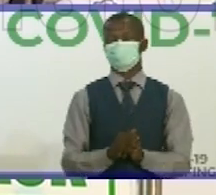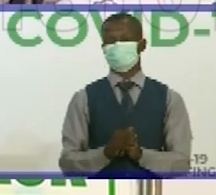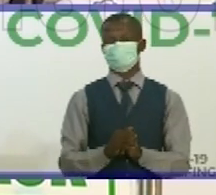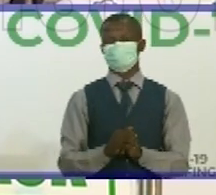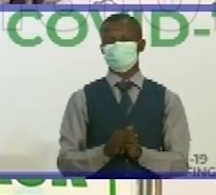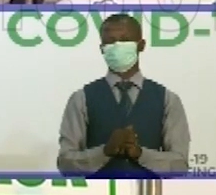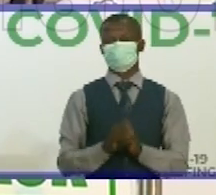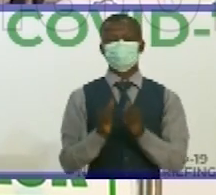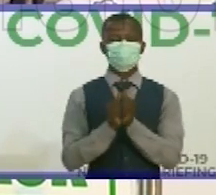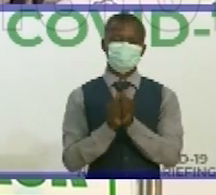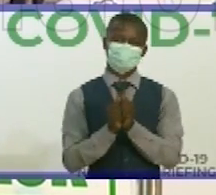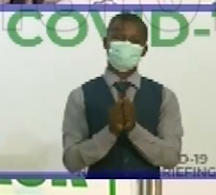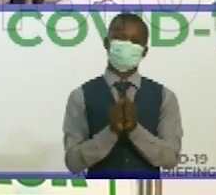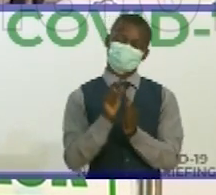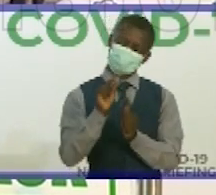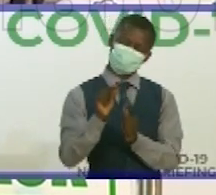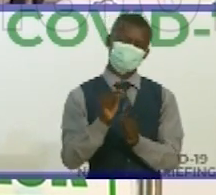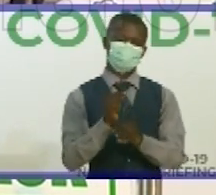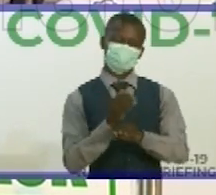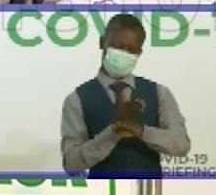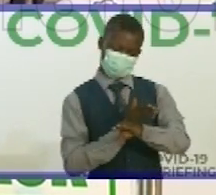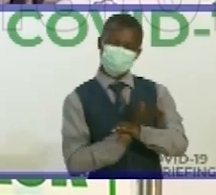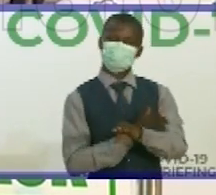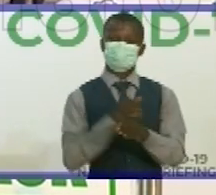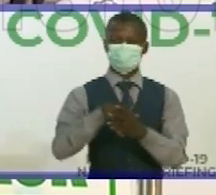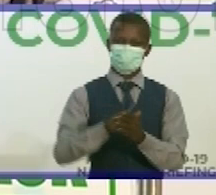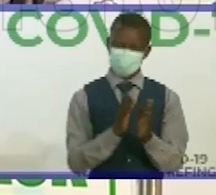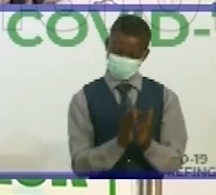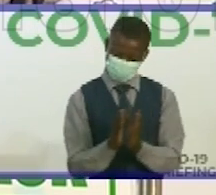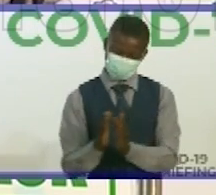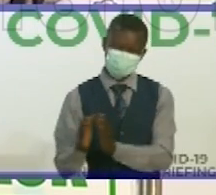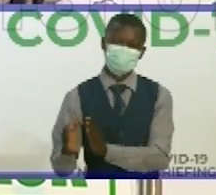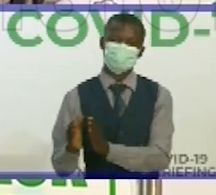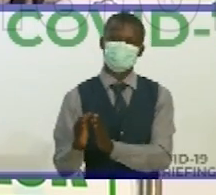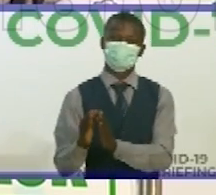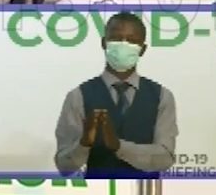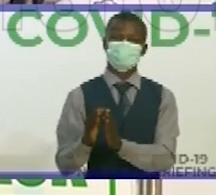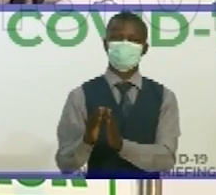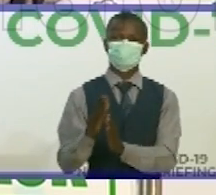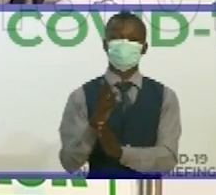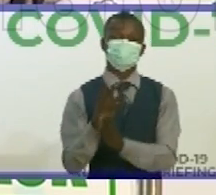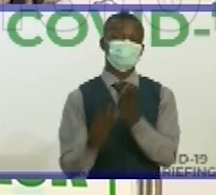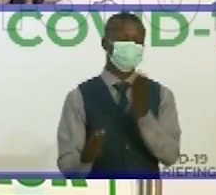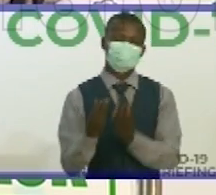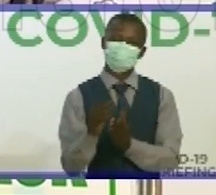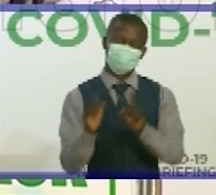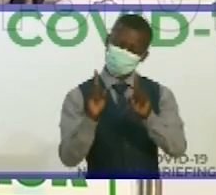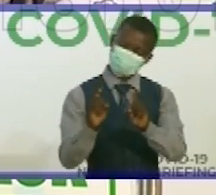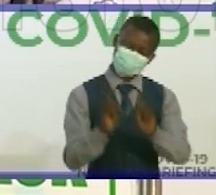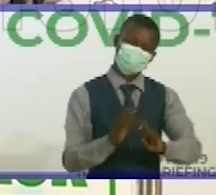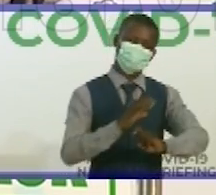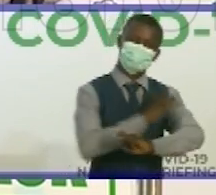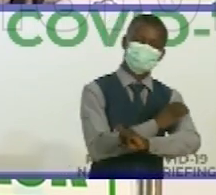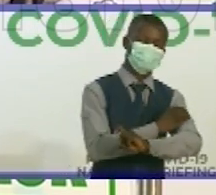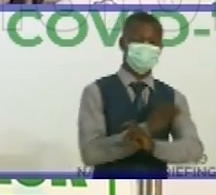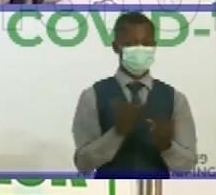With a little improvement in logistics, the lack of availability of testing capacity should not